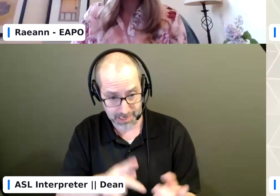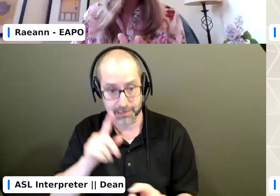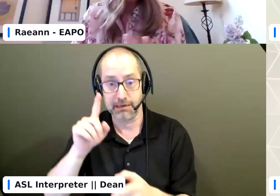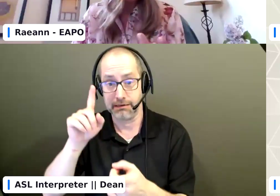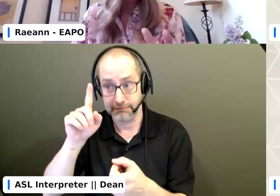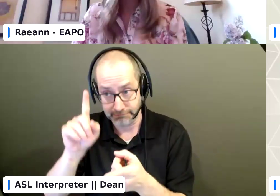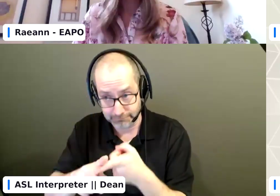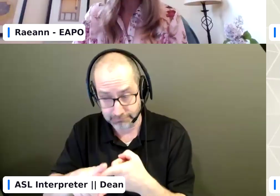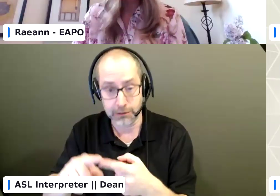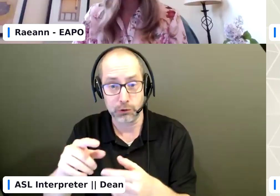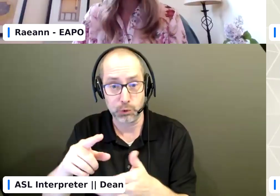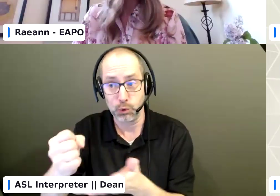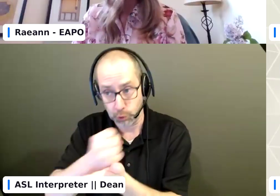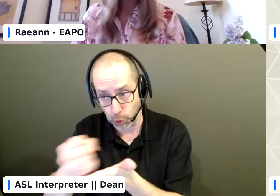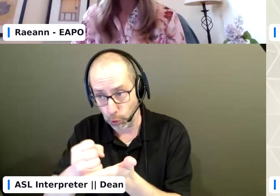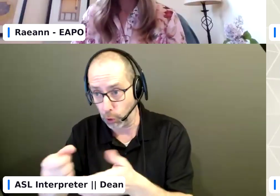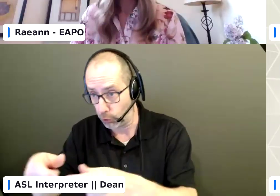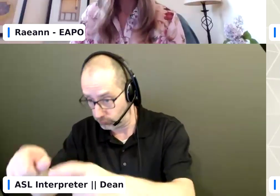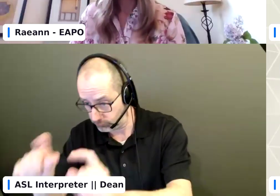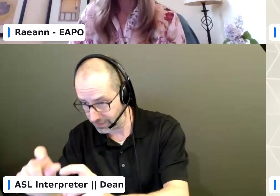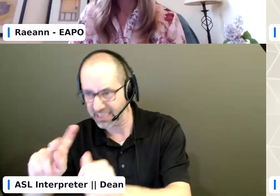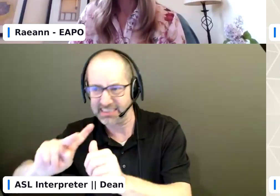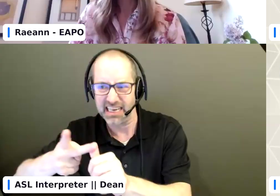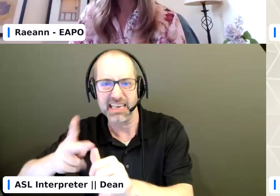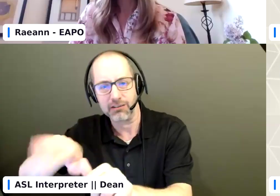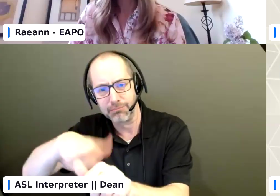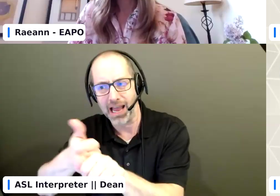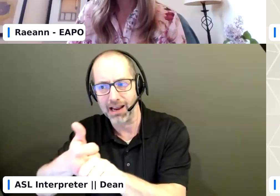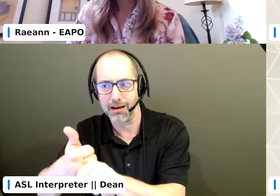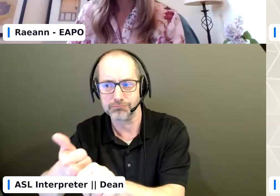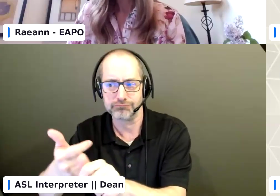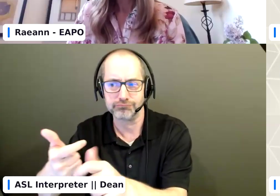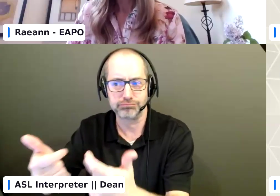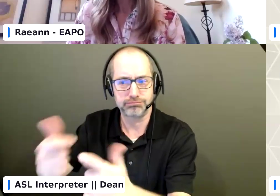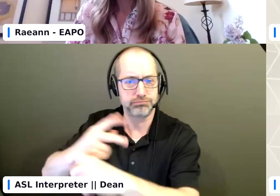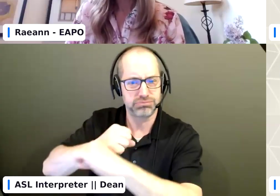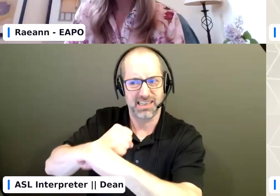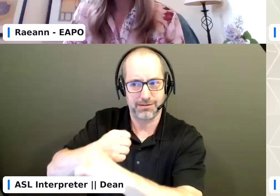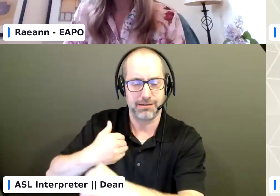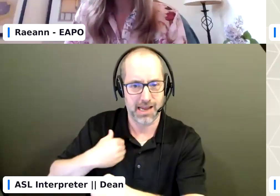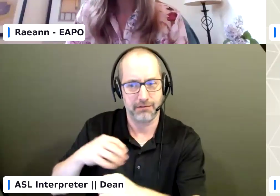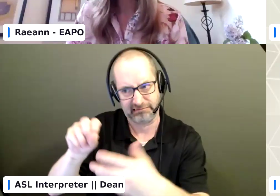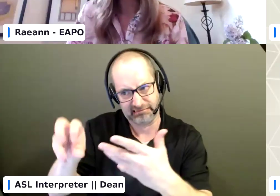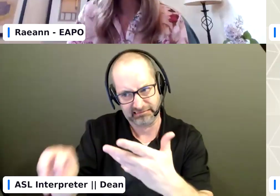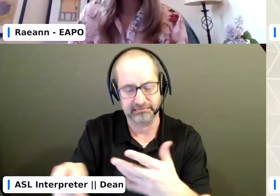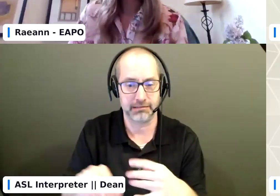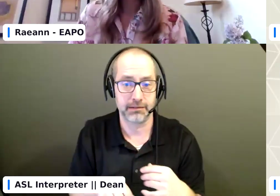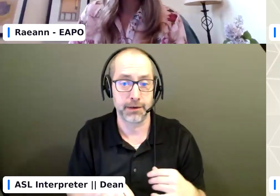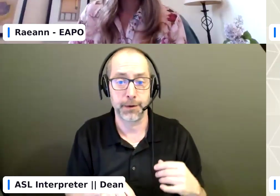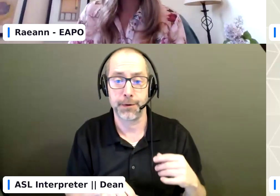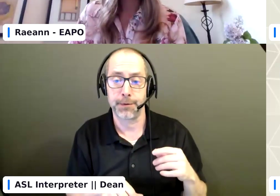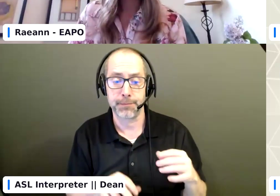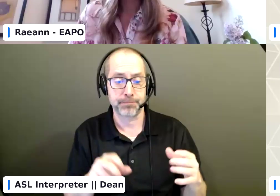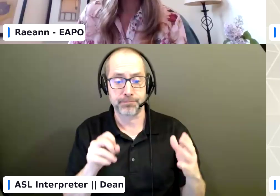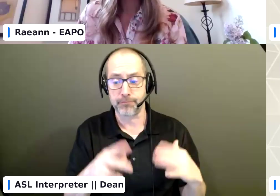yeah. credit. So it's It's a a part of secondary. exactly. It's part of the two-factor authentication. There was another question. Are you able to provide assistance